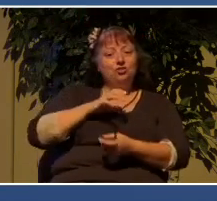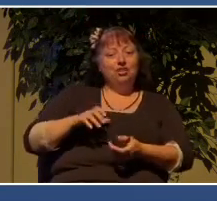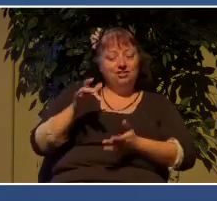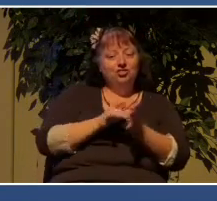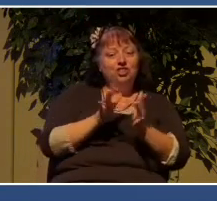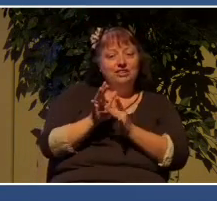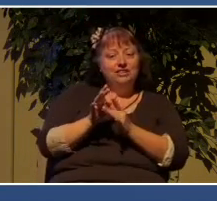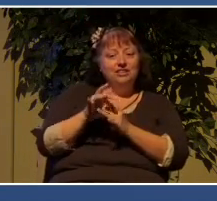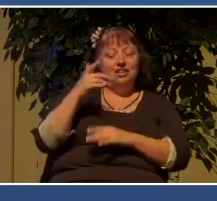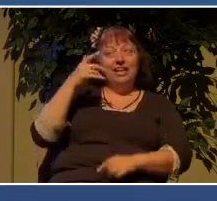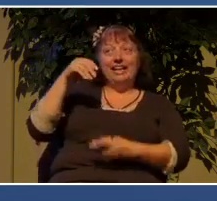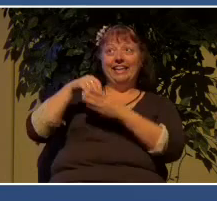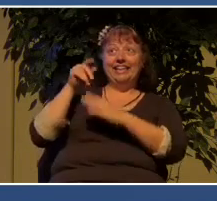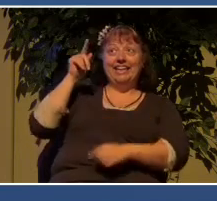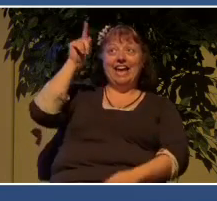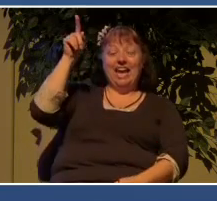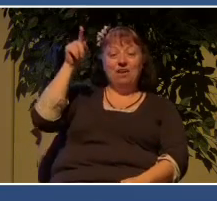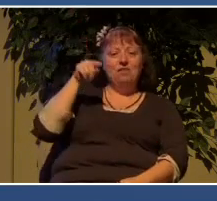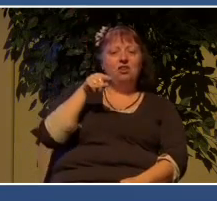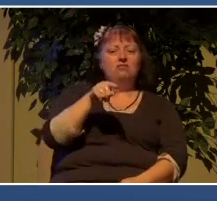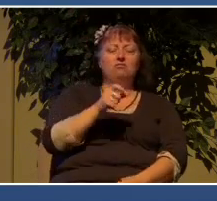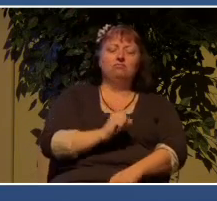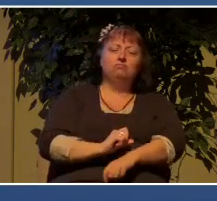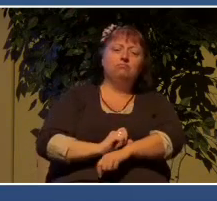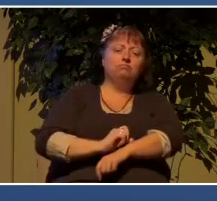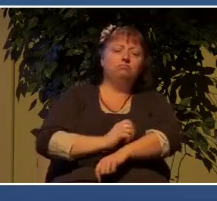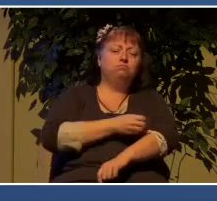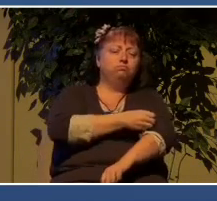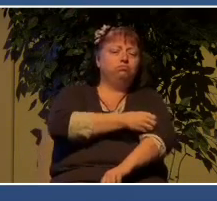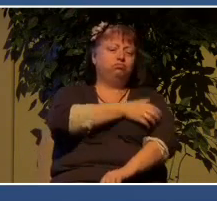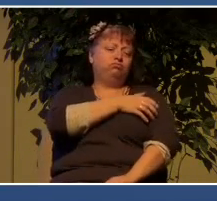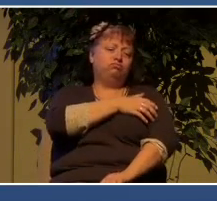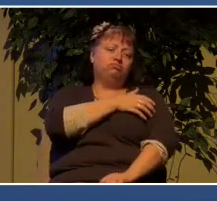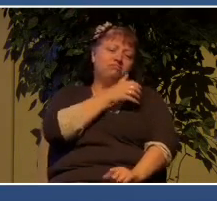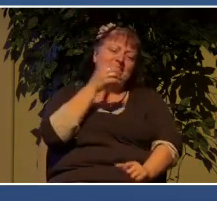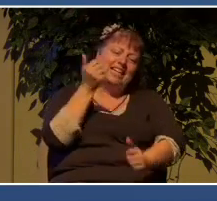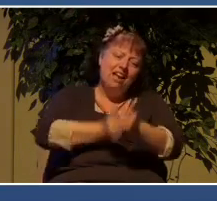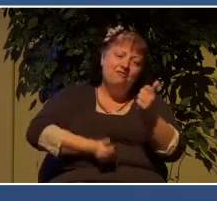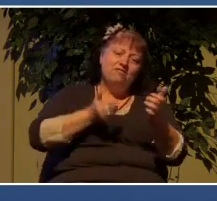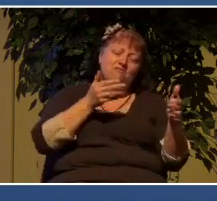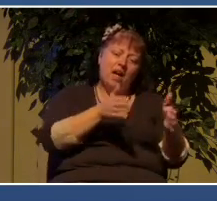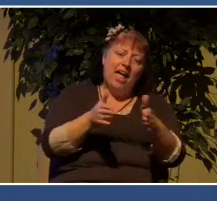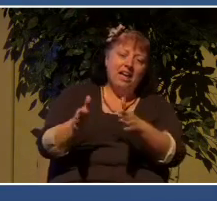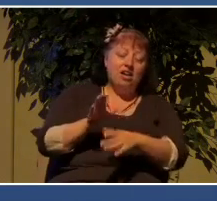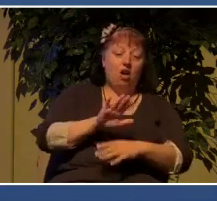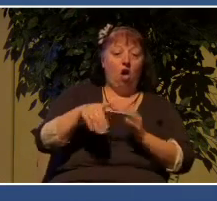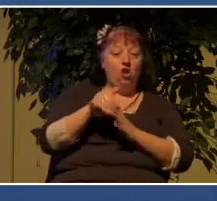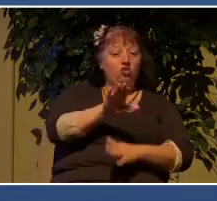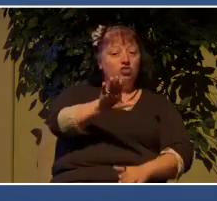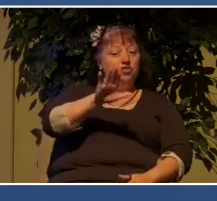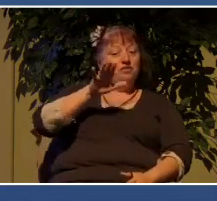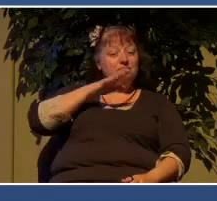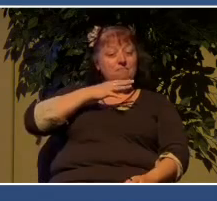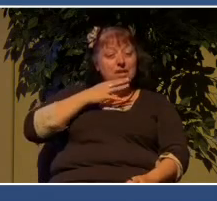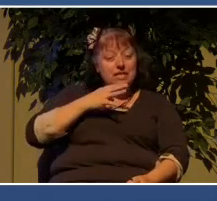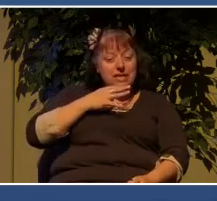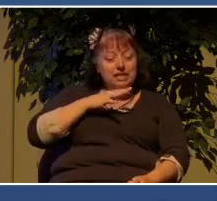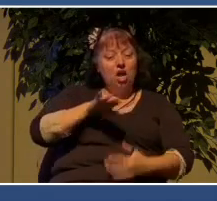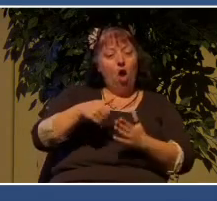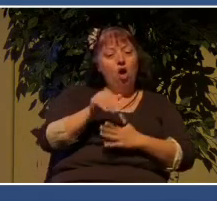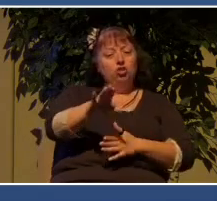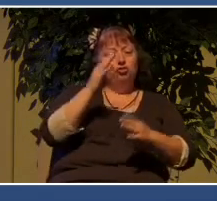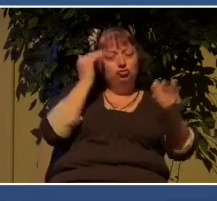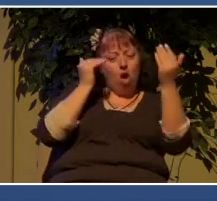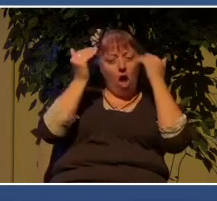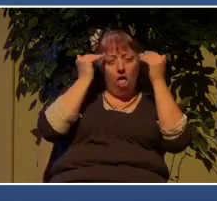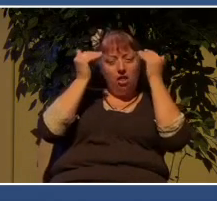been enriched in every way, in all your speaking and in all your knowledge, because our testimony about Christ